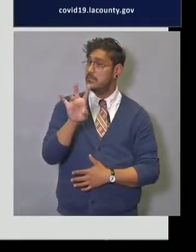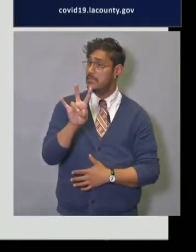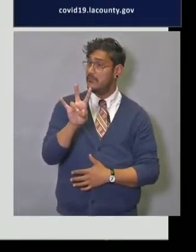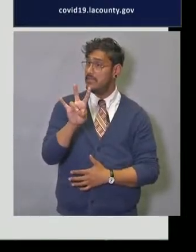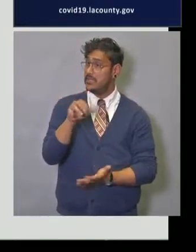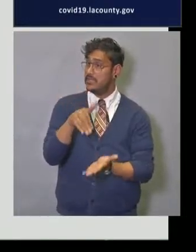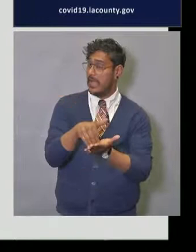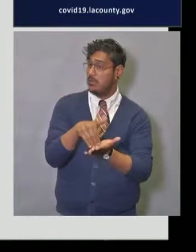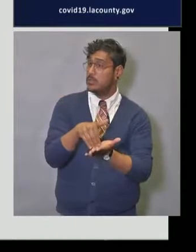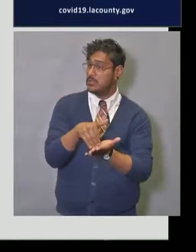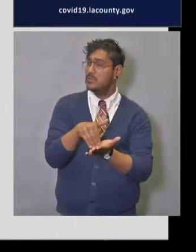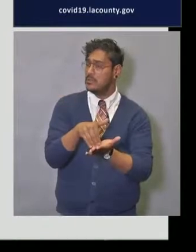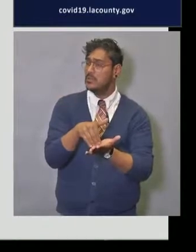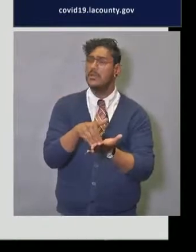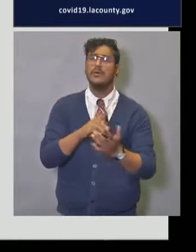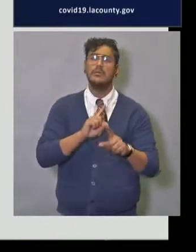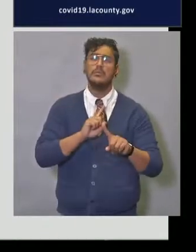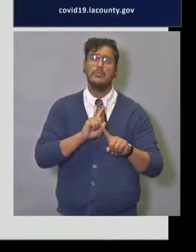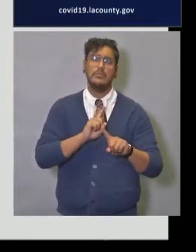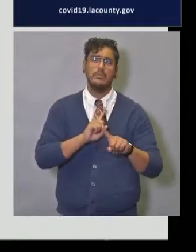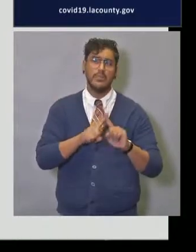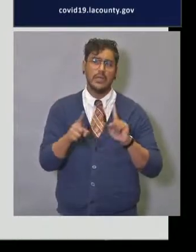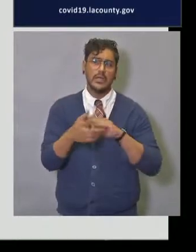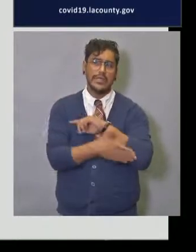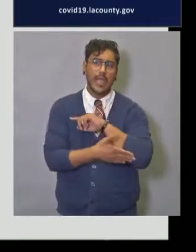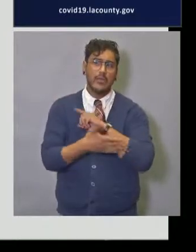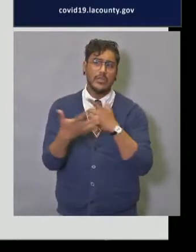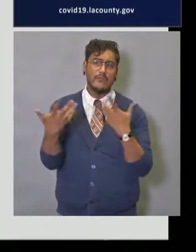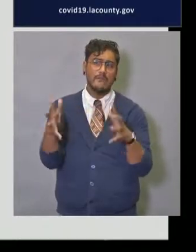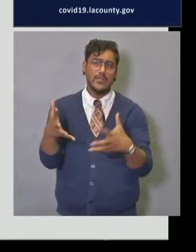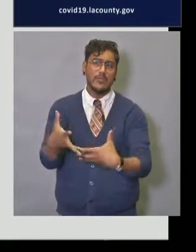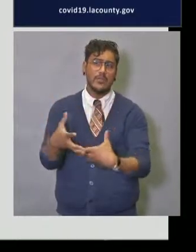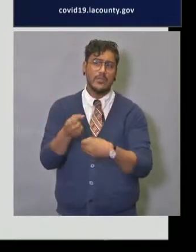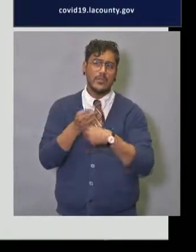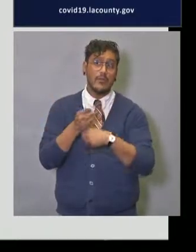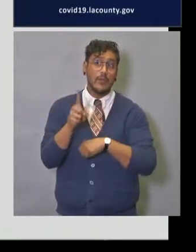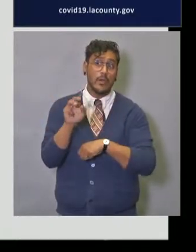1,770,000 and change, but the county has received